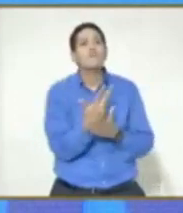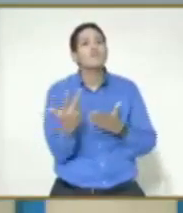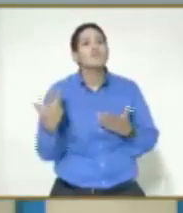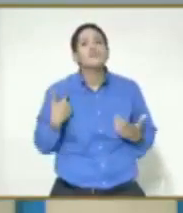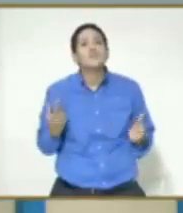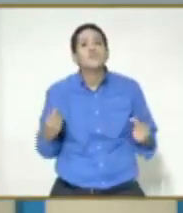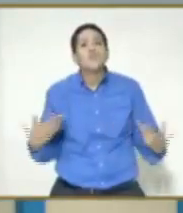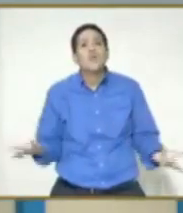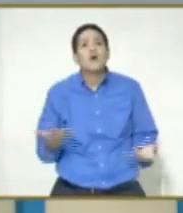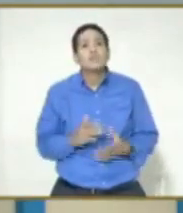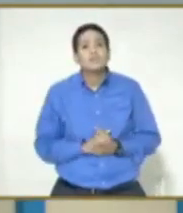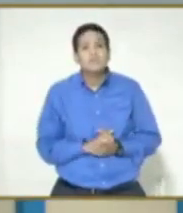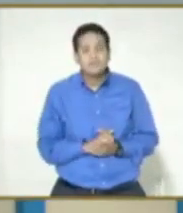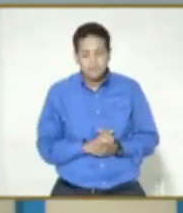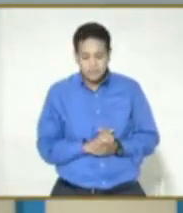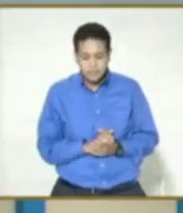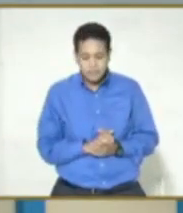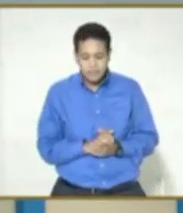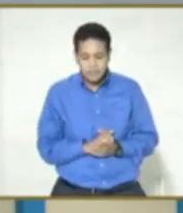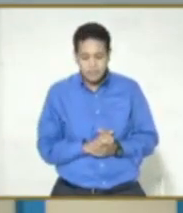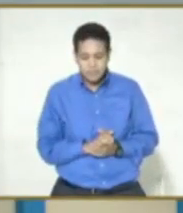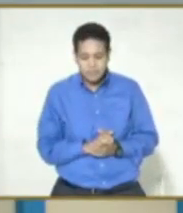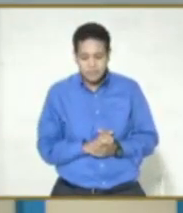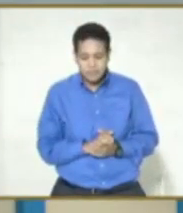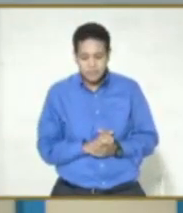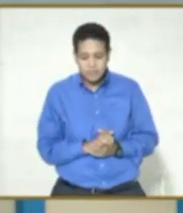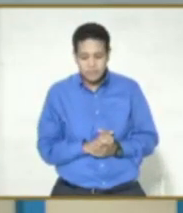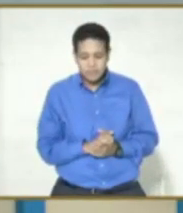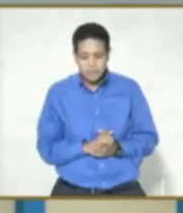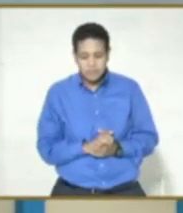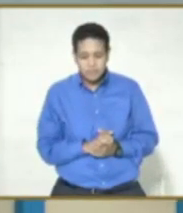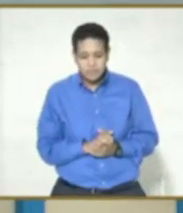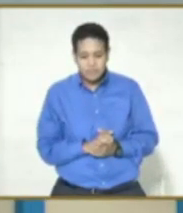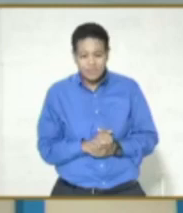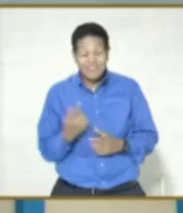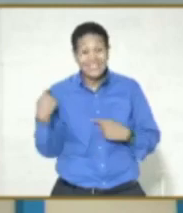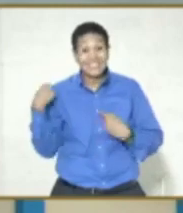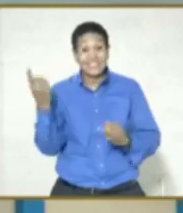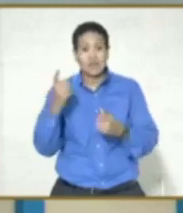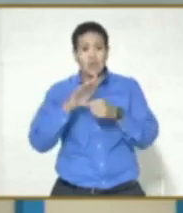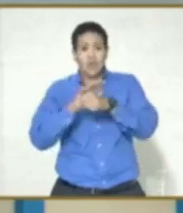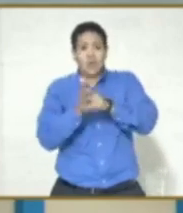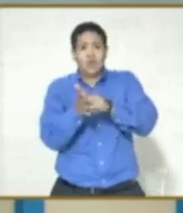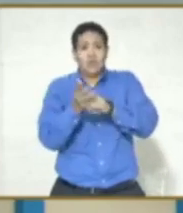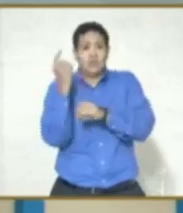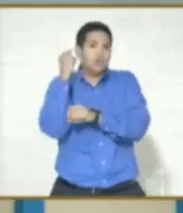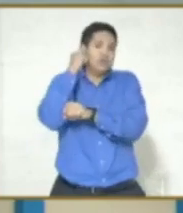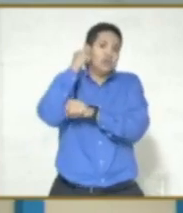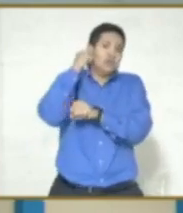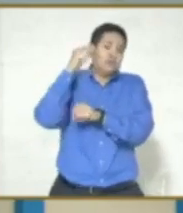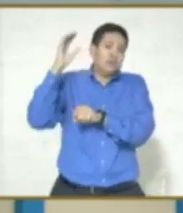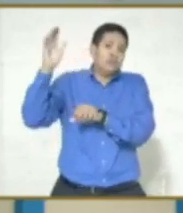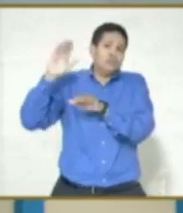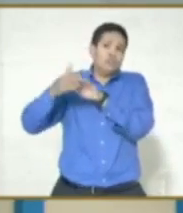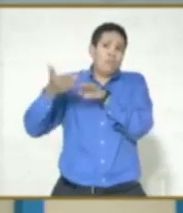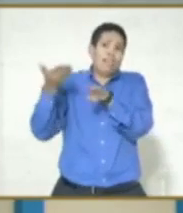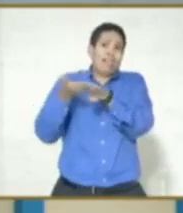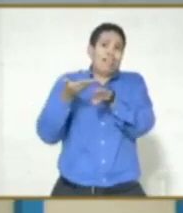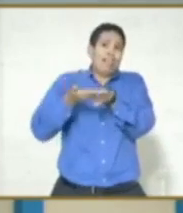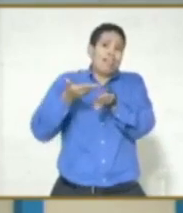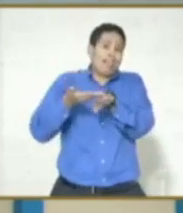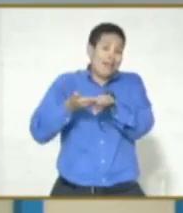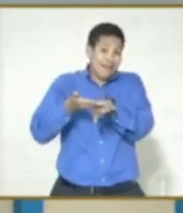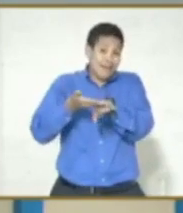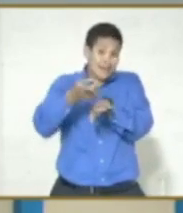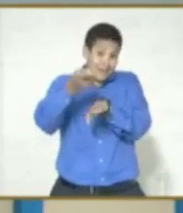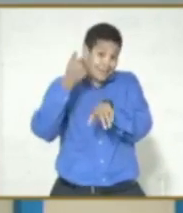weeks. Okay, thank you, Minister. So, since the advent of the COVID-19, as I mentioned